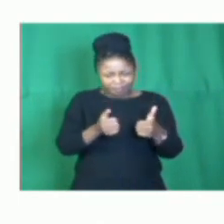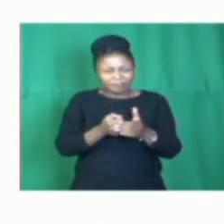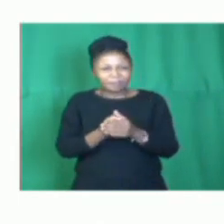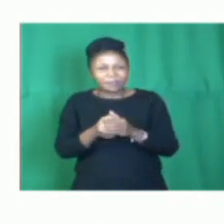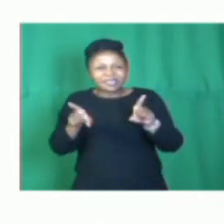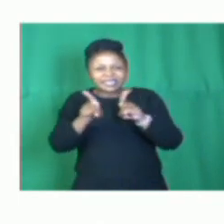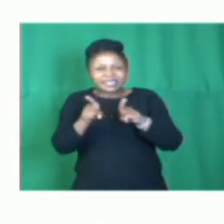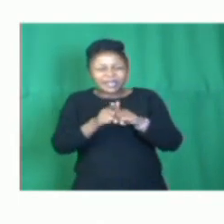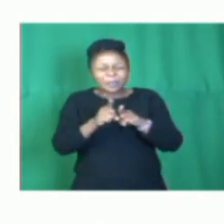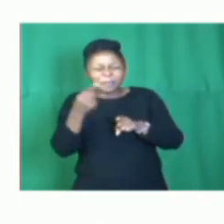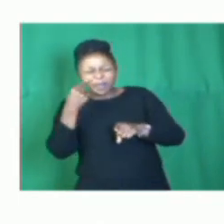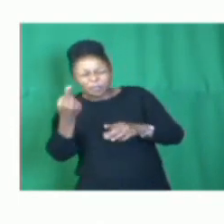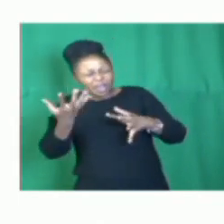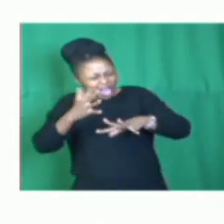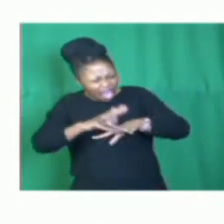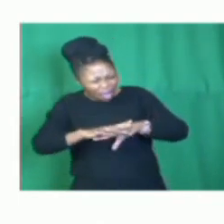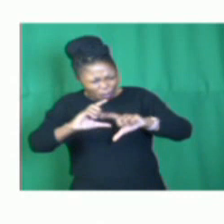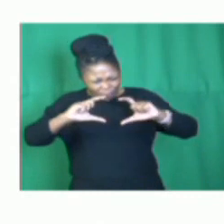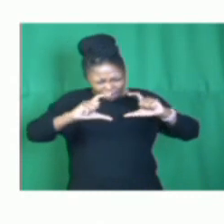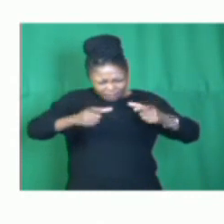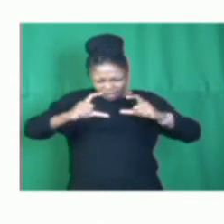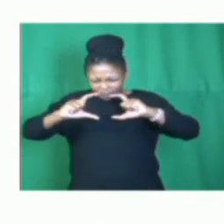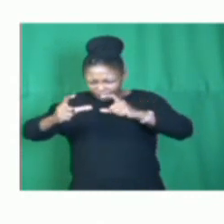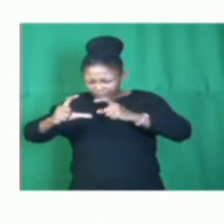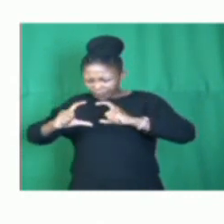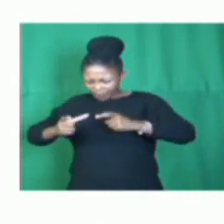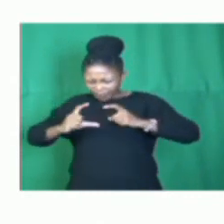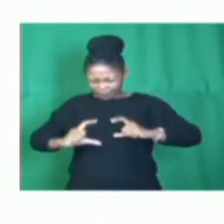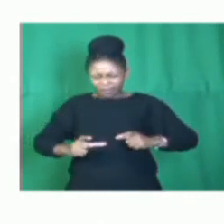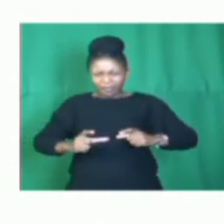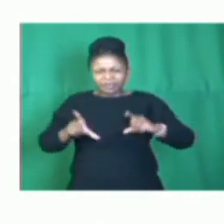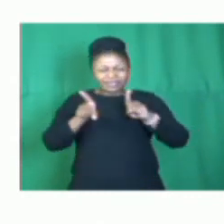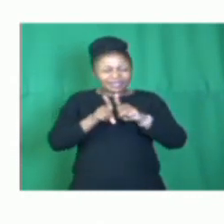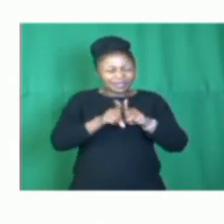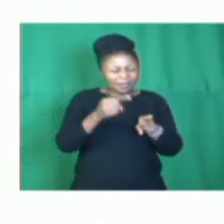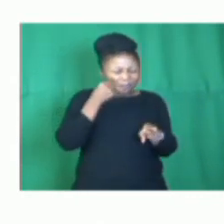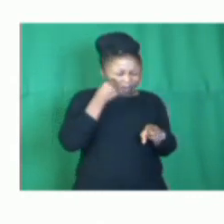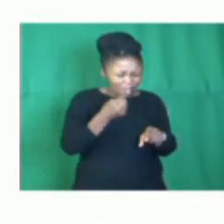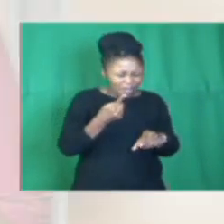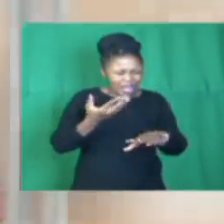of paragraphing and communicate clearly, accurately, and